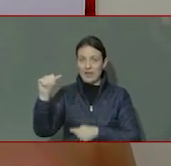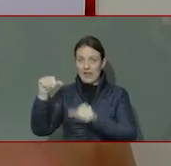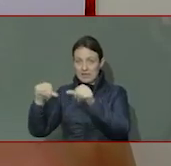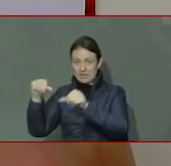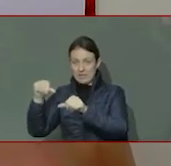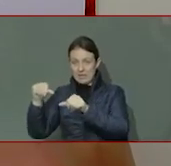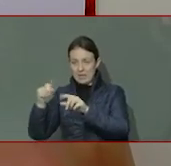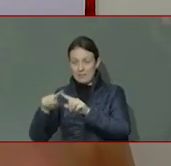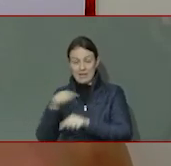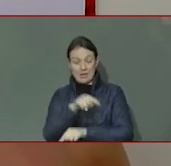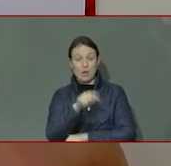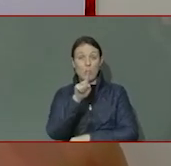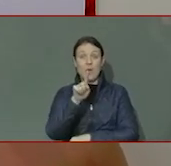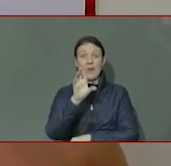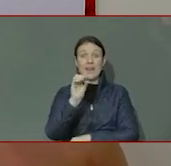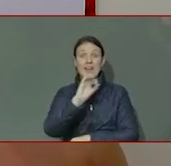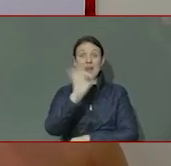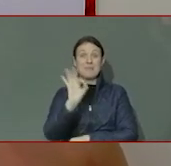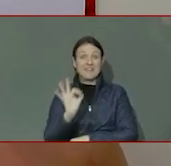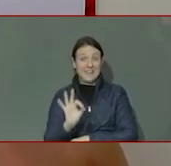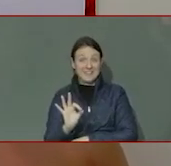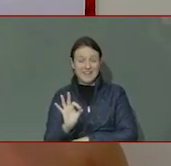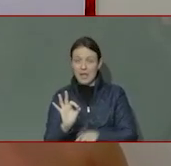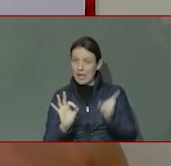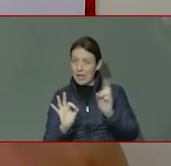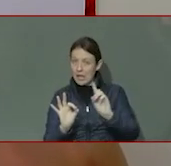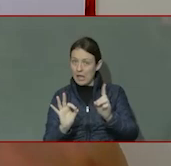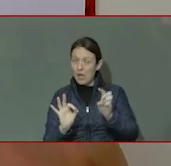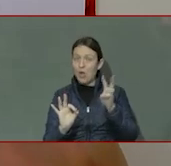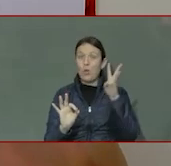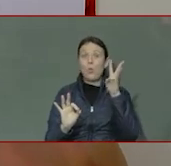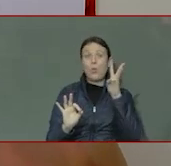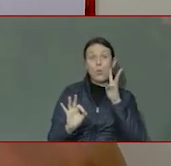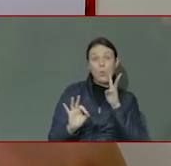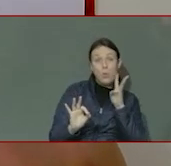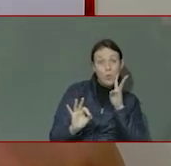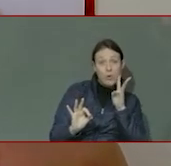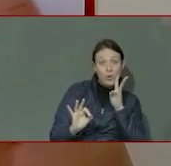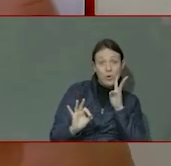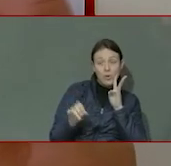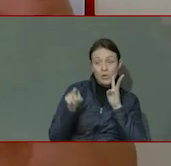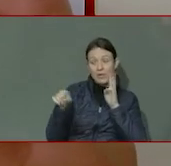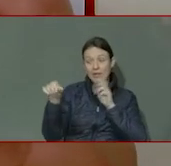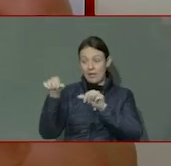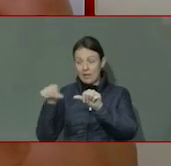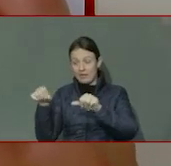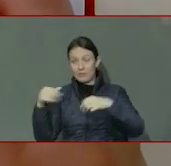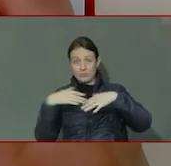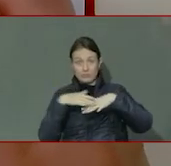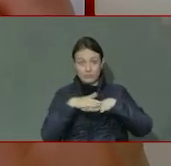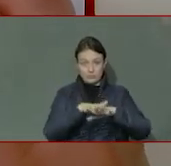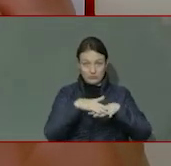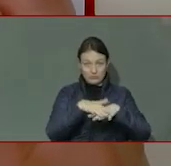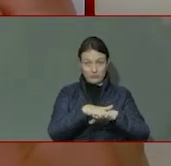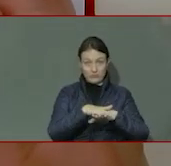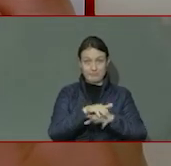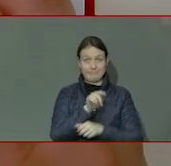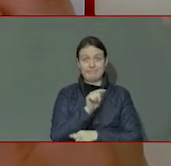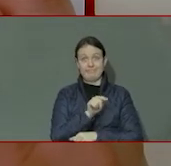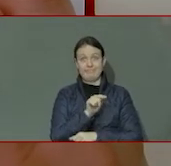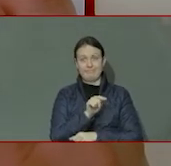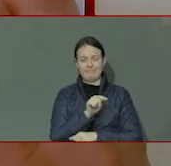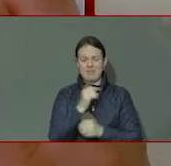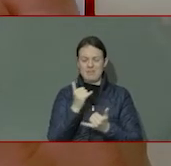100% ethanoic acid. It is a mixture between ethanoic acid and water. So they want to determine what is